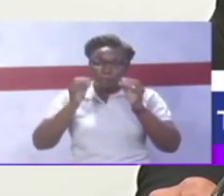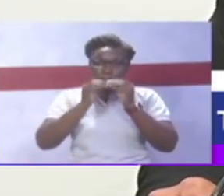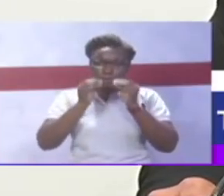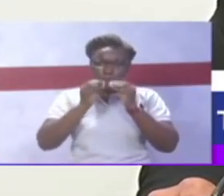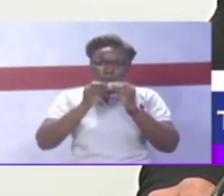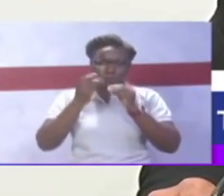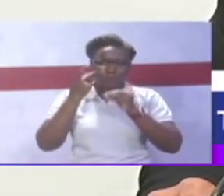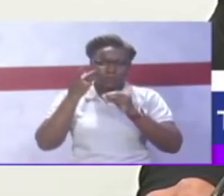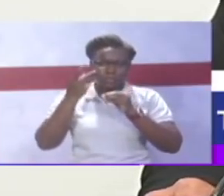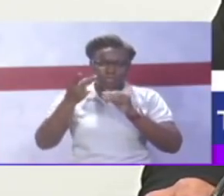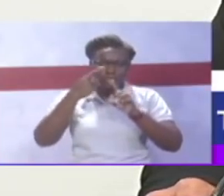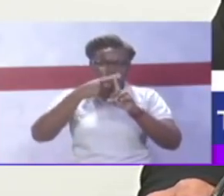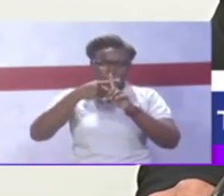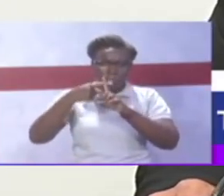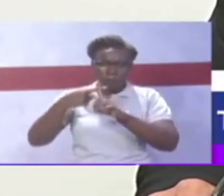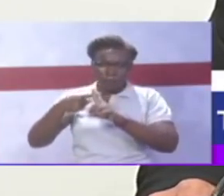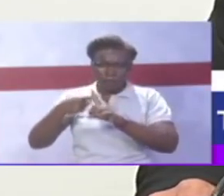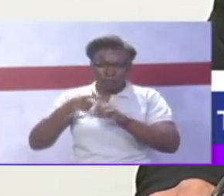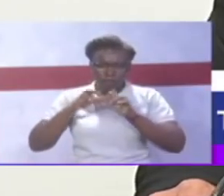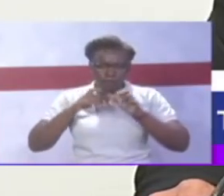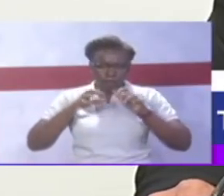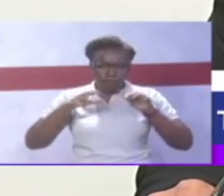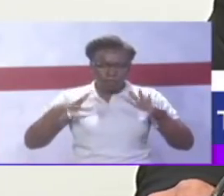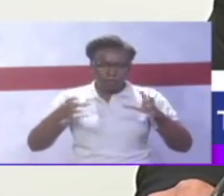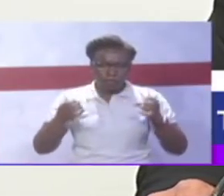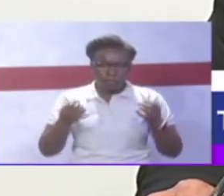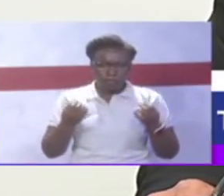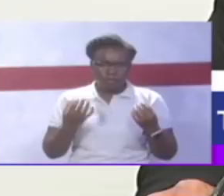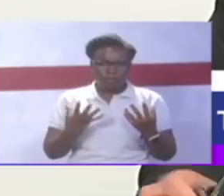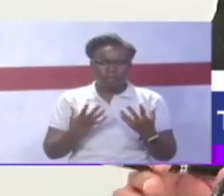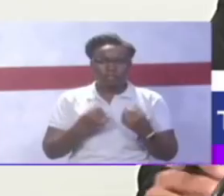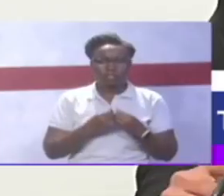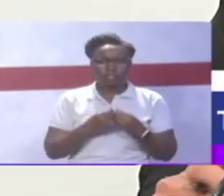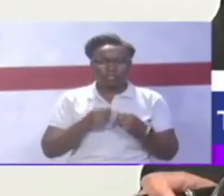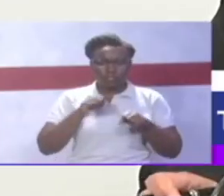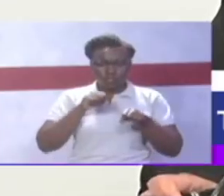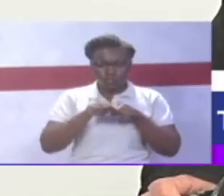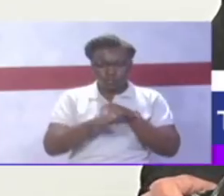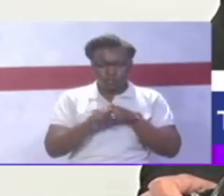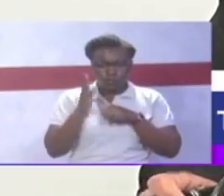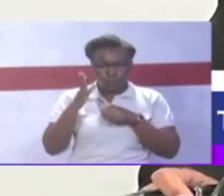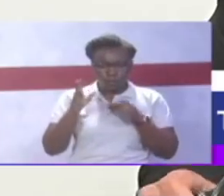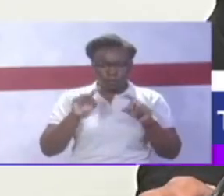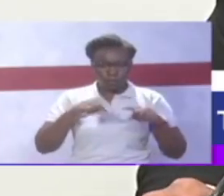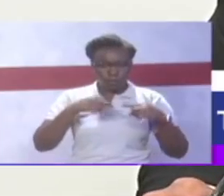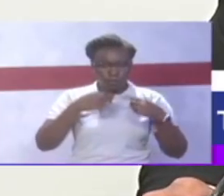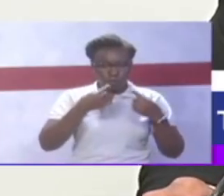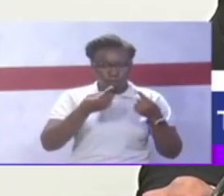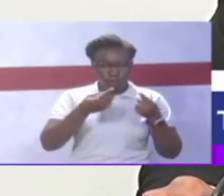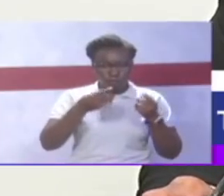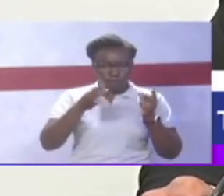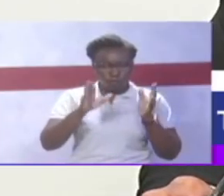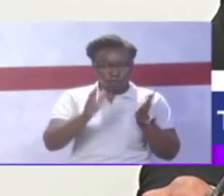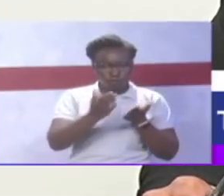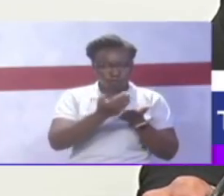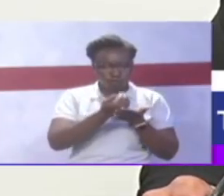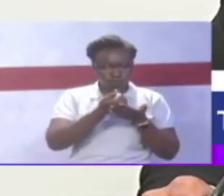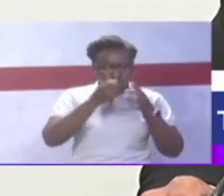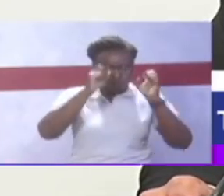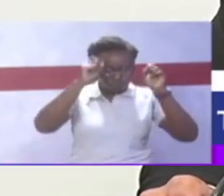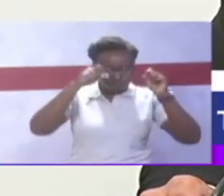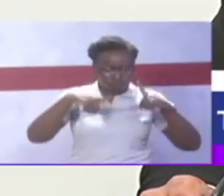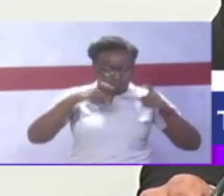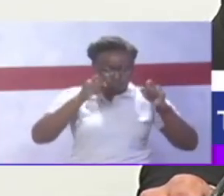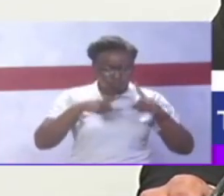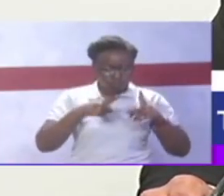find where you get the positives. We'll be taking samples for using the criteria from across the country. In terms of a